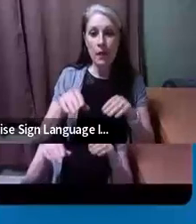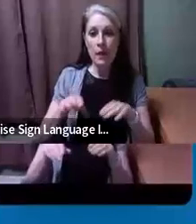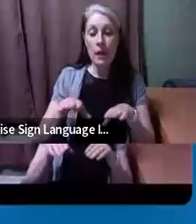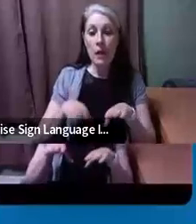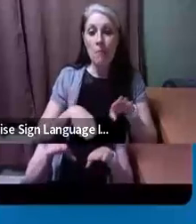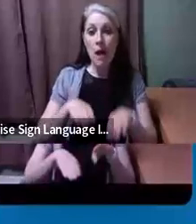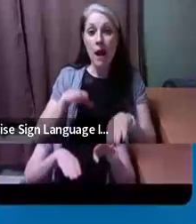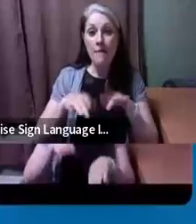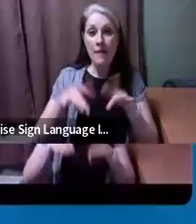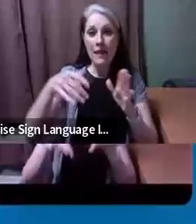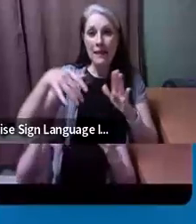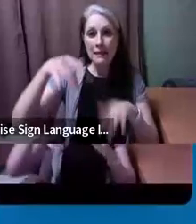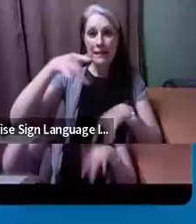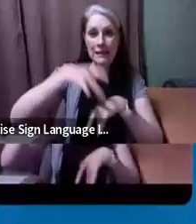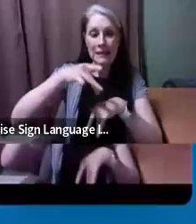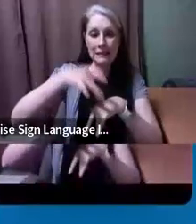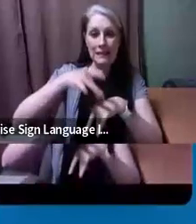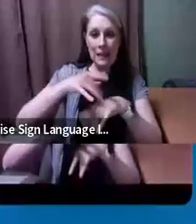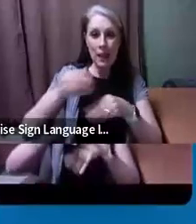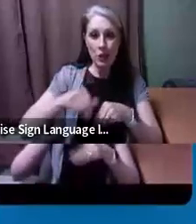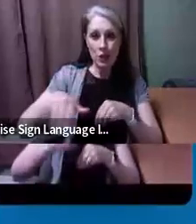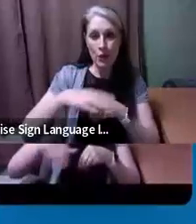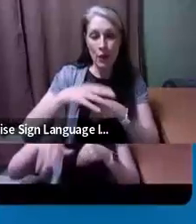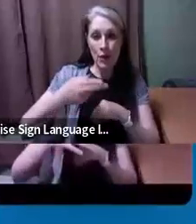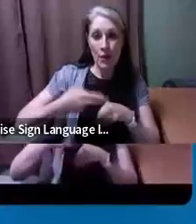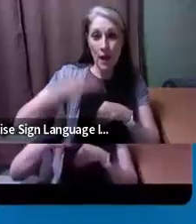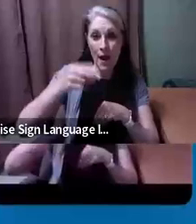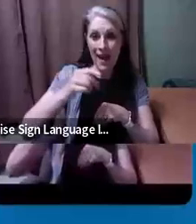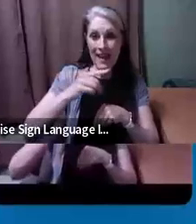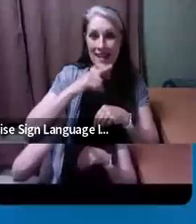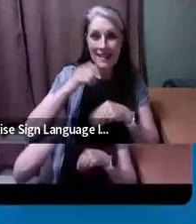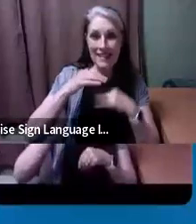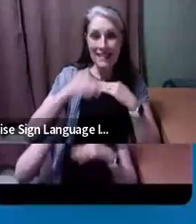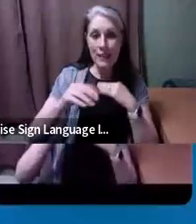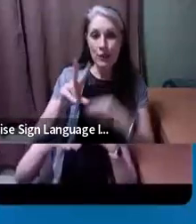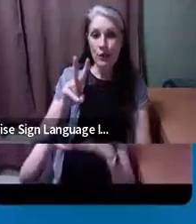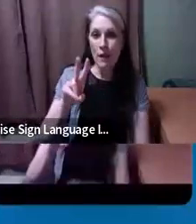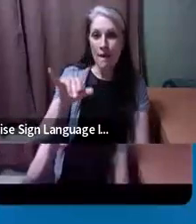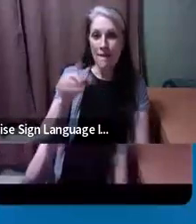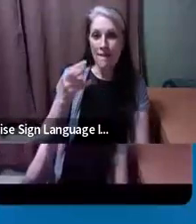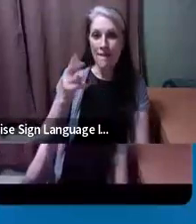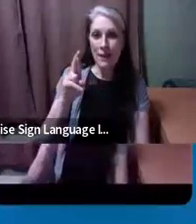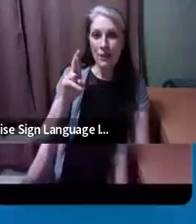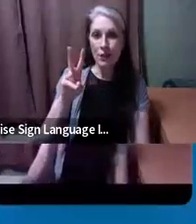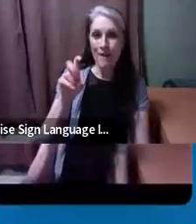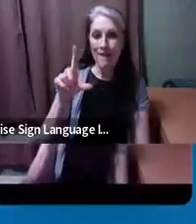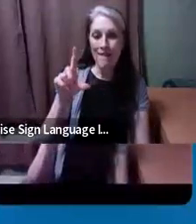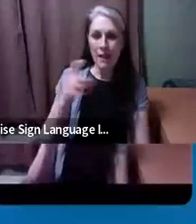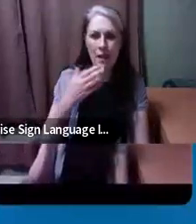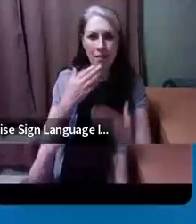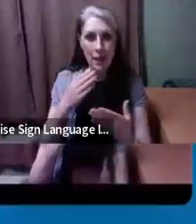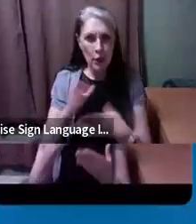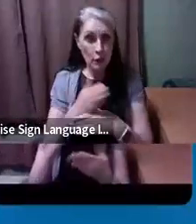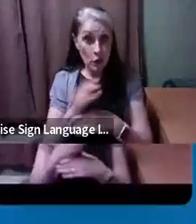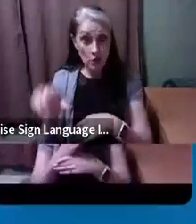ground in Victorville, California, in the high desert. Thank you. Thank you. Thanks for sharing. And would anyone else like to